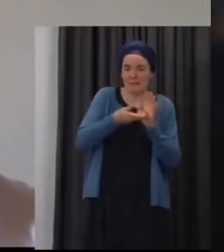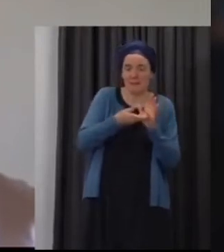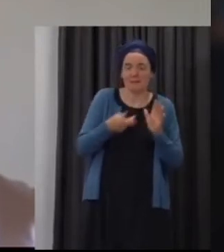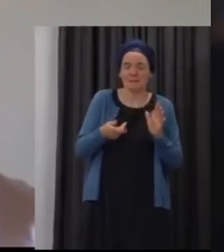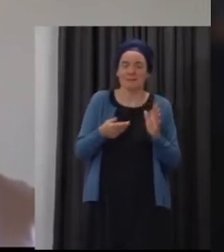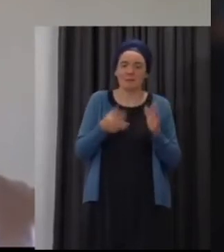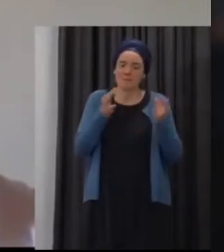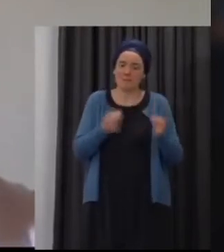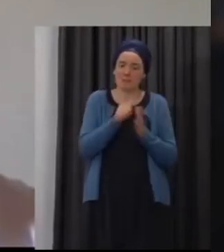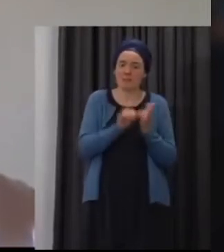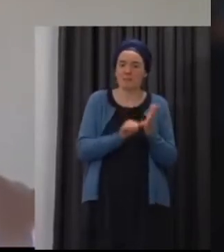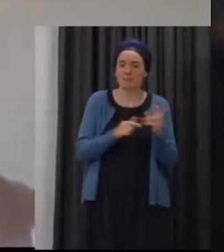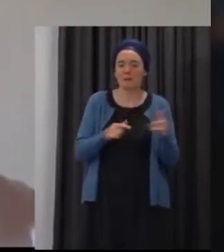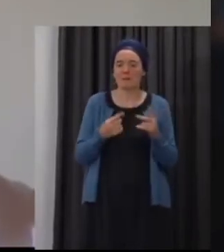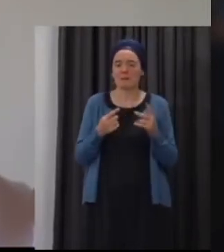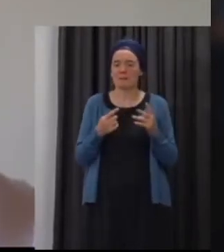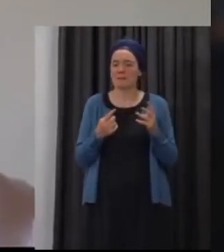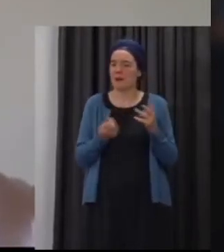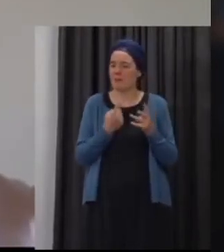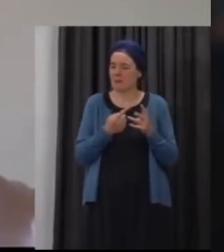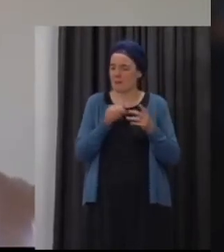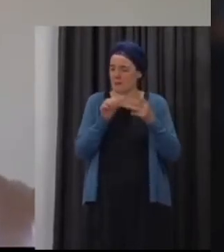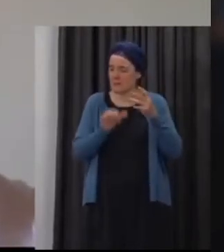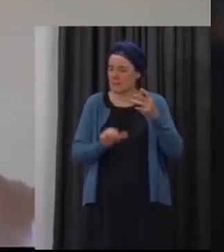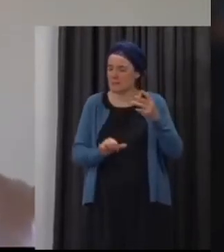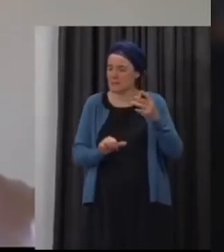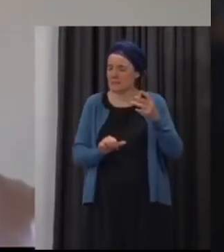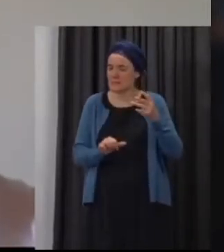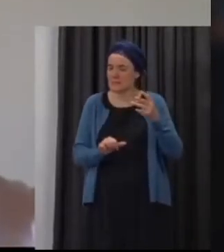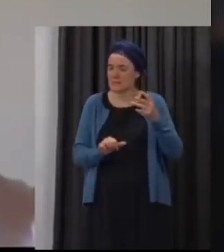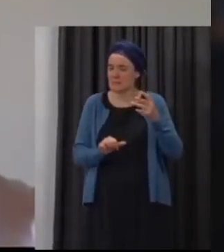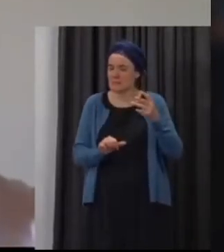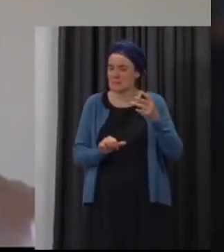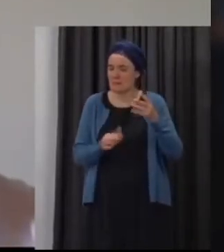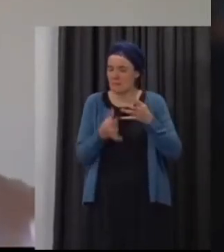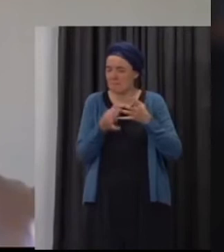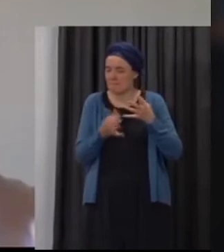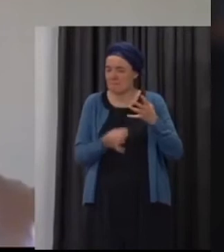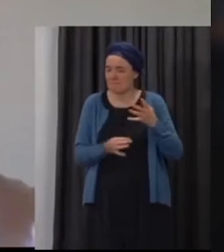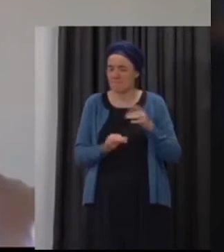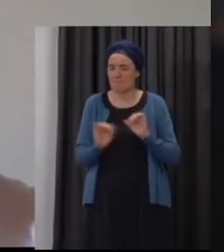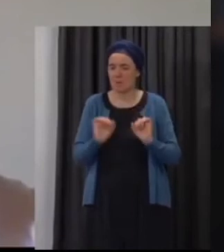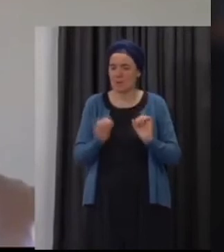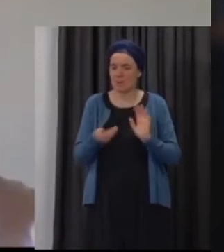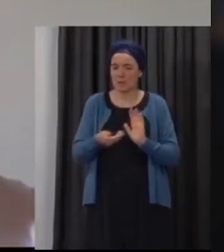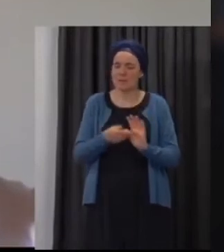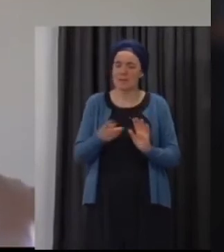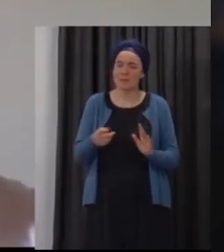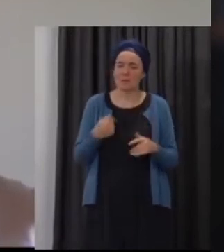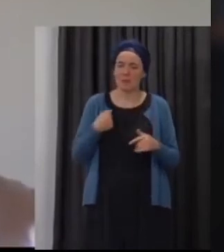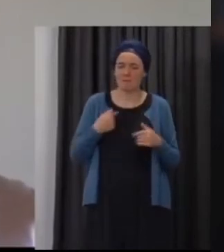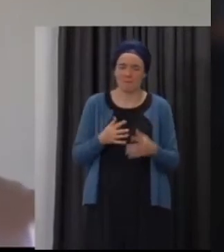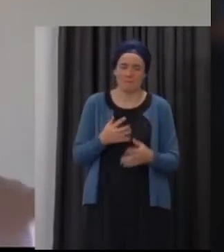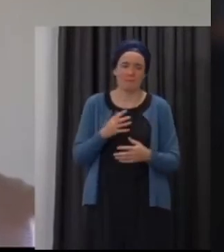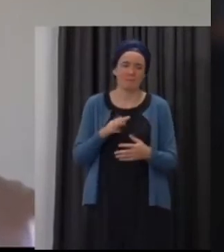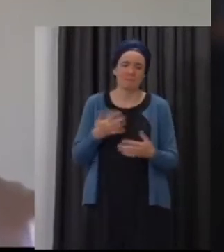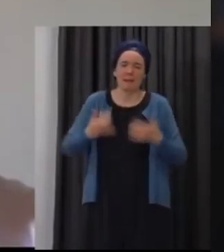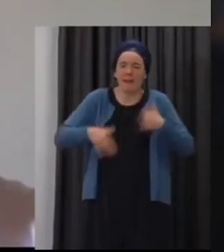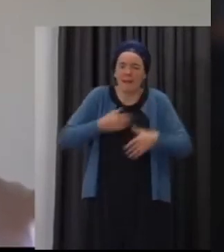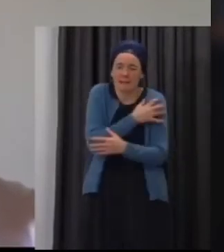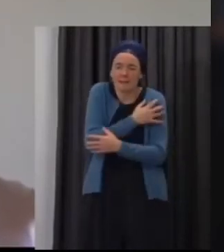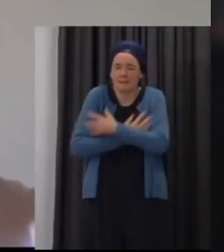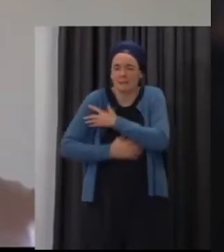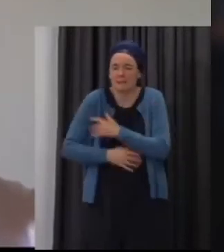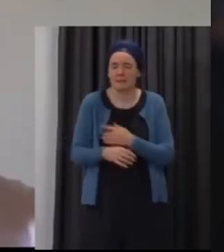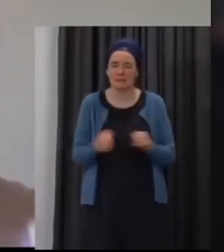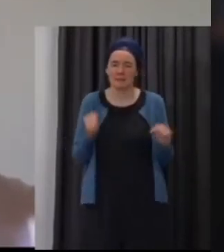a possible symptom beforehand. These other symptoms include aches, pains, chills, tiredness, headaches,